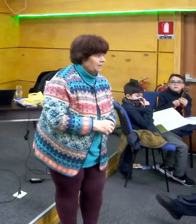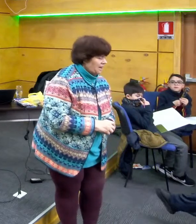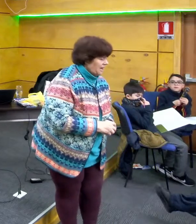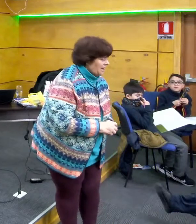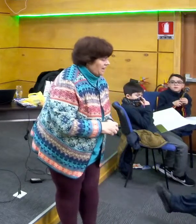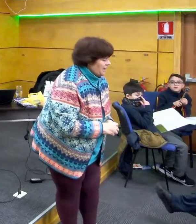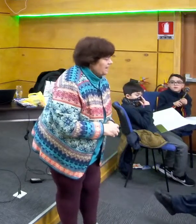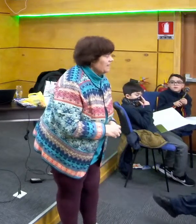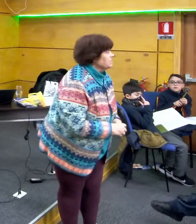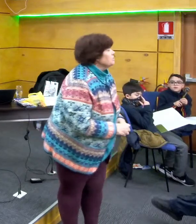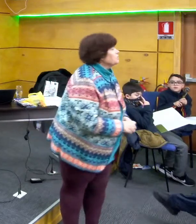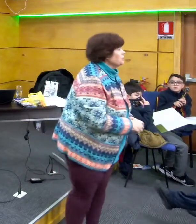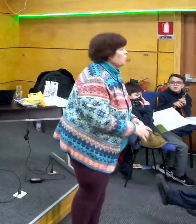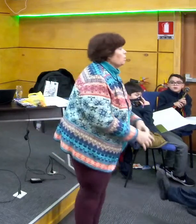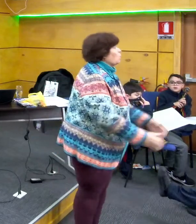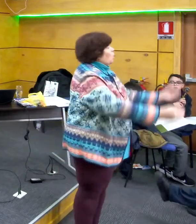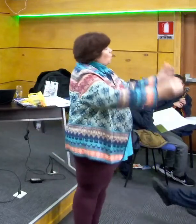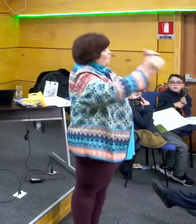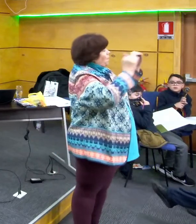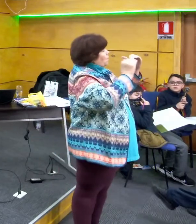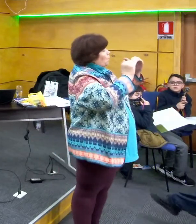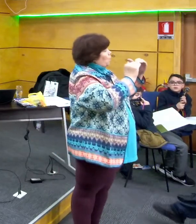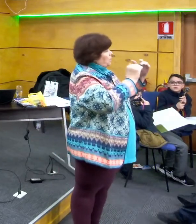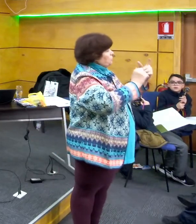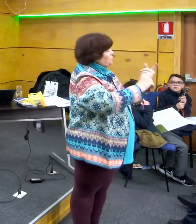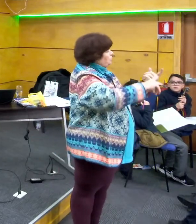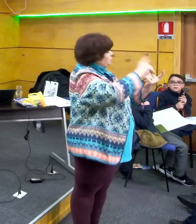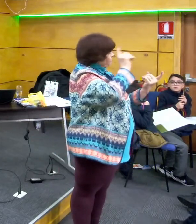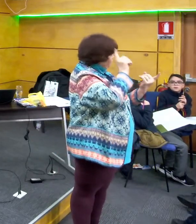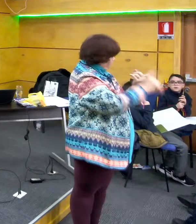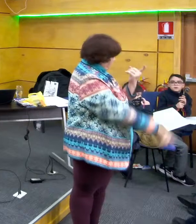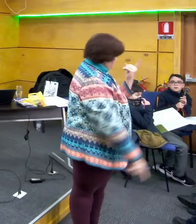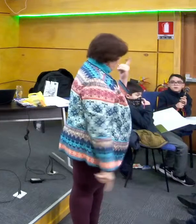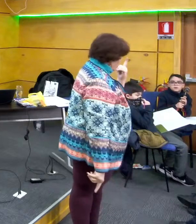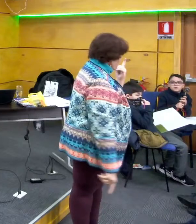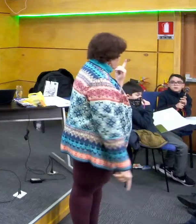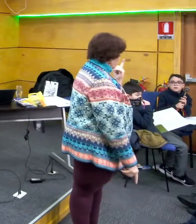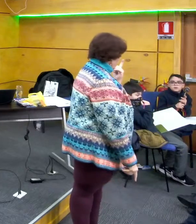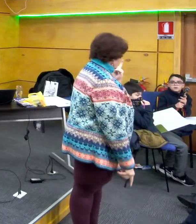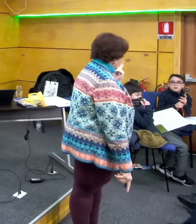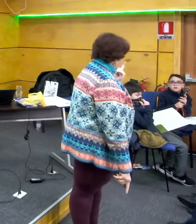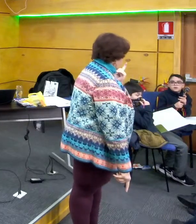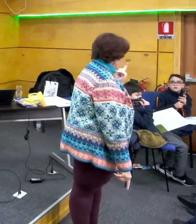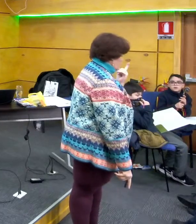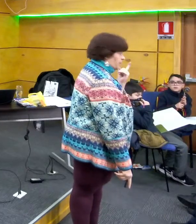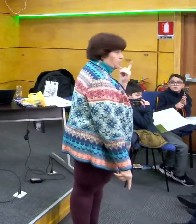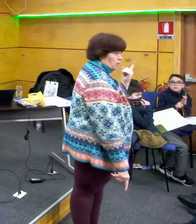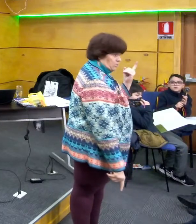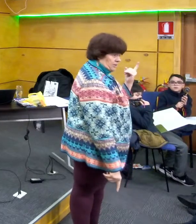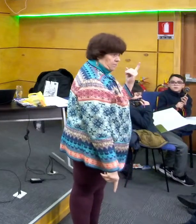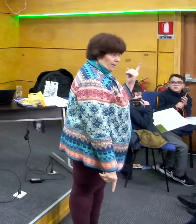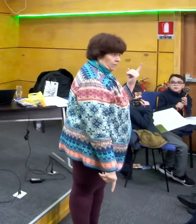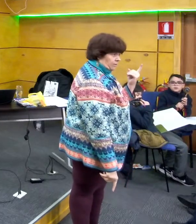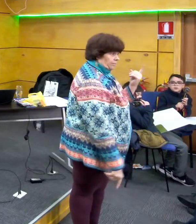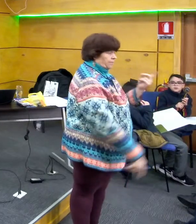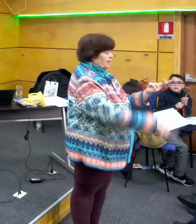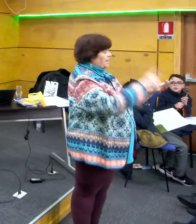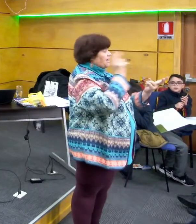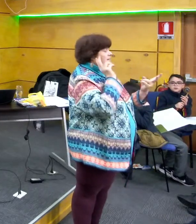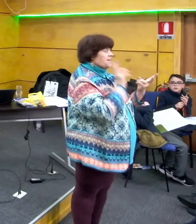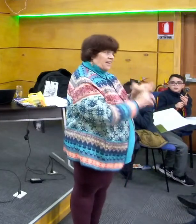do. Yes, so what you do is first make sure you understand what the poem is